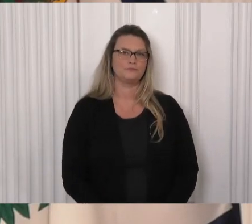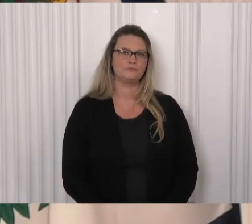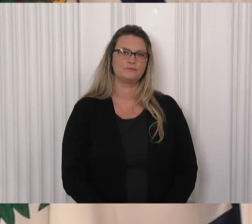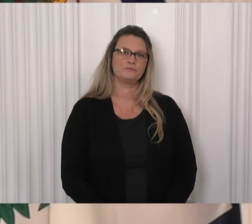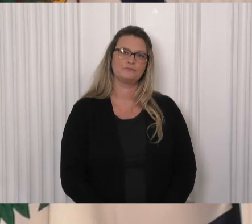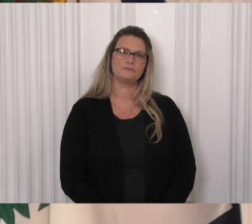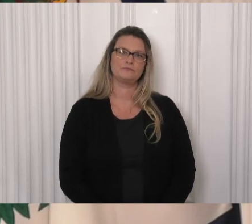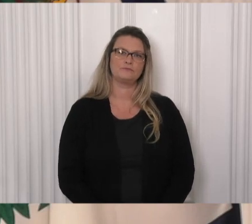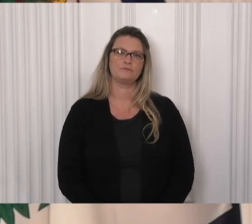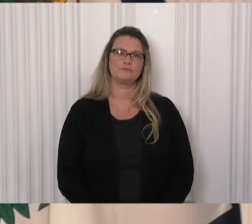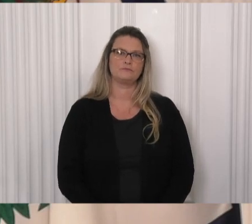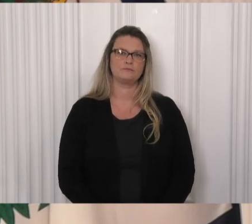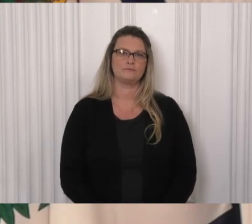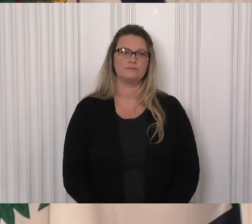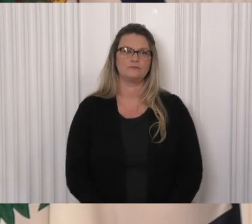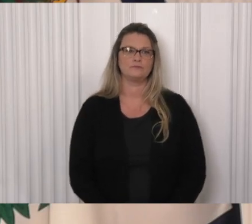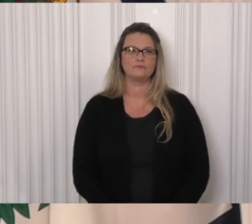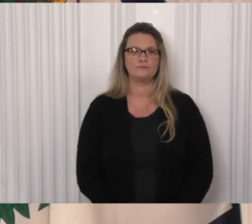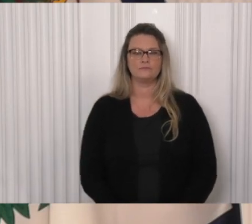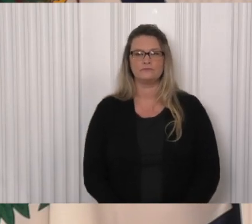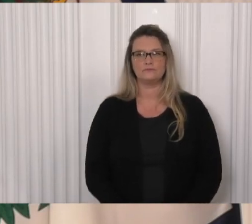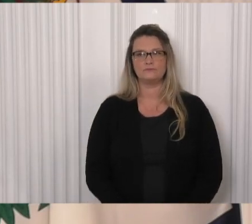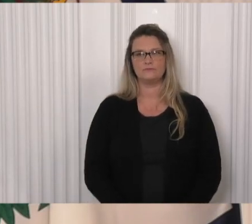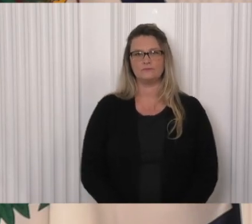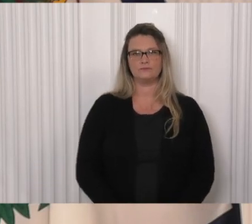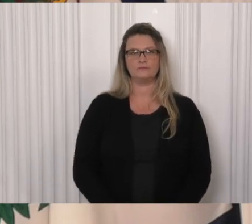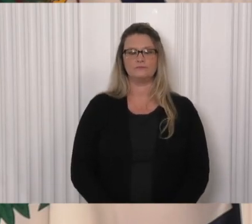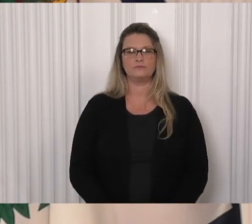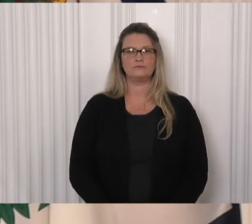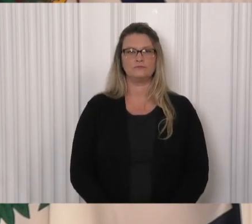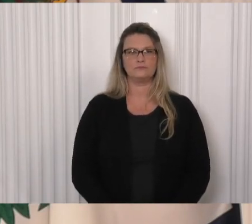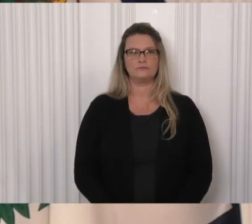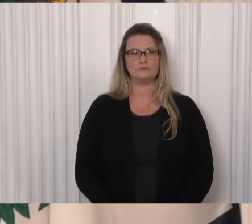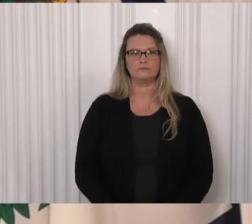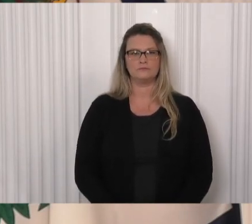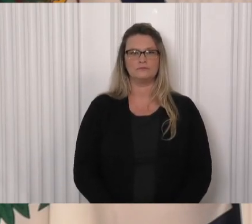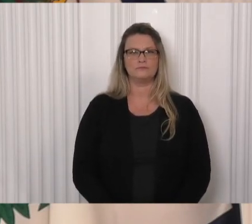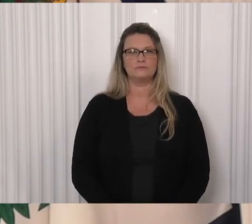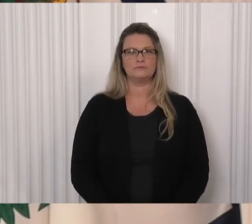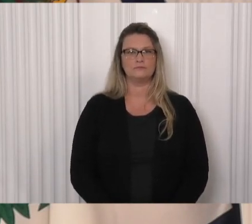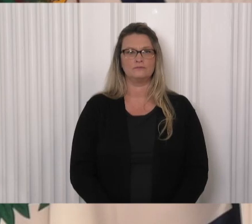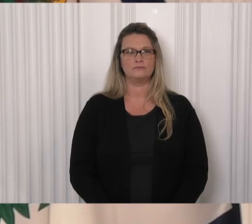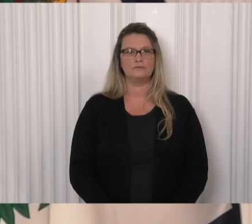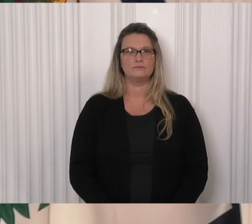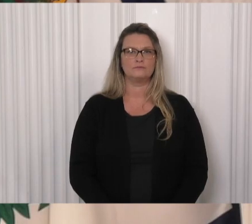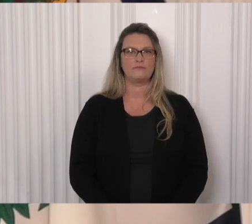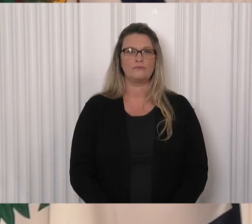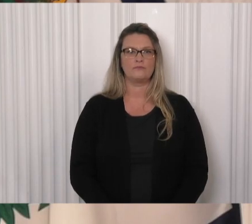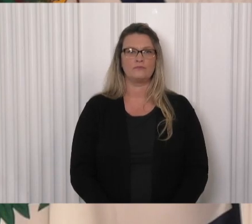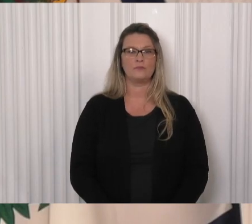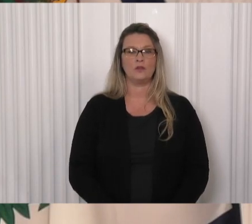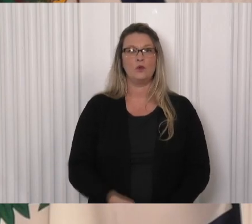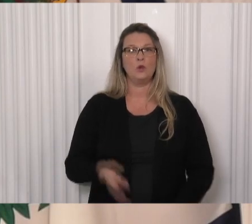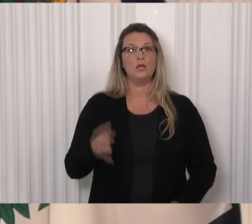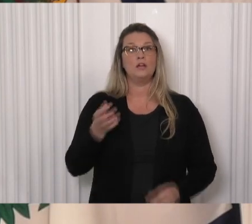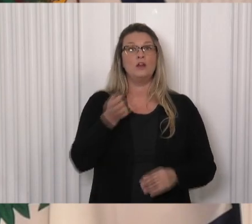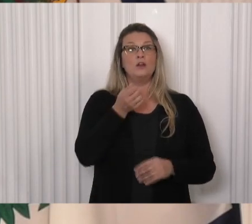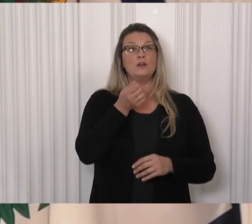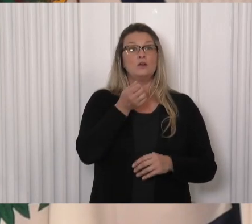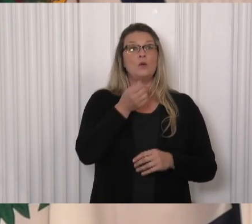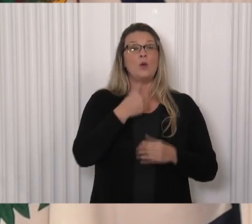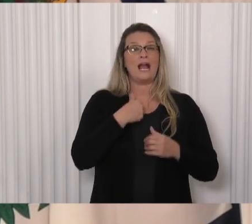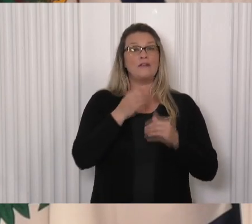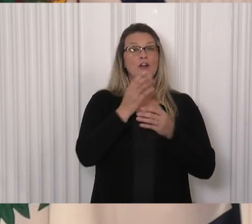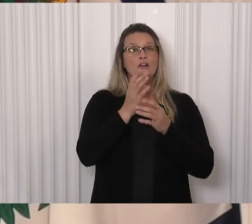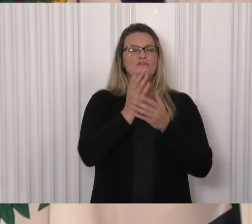media are once again joining us by teleconference. We'll be taking their questions in just a moment, but first, we're going to take a few comments from our